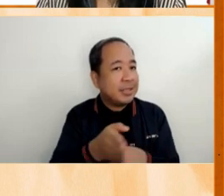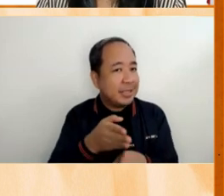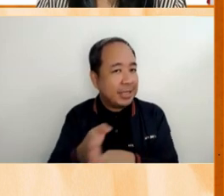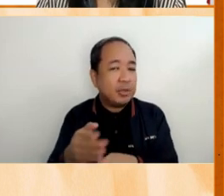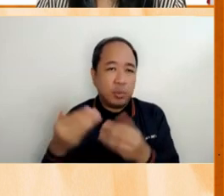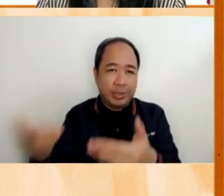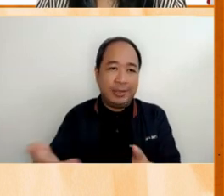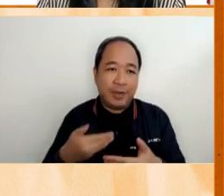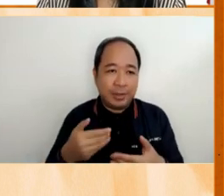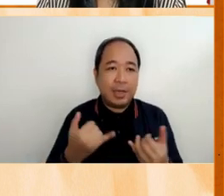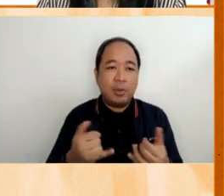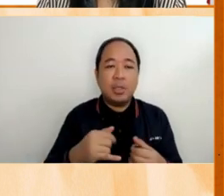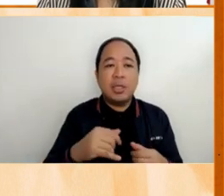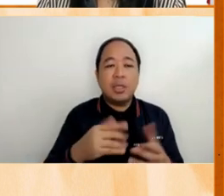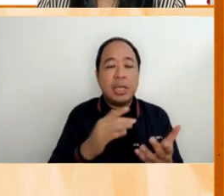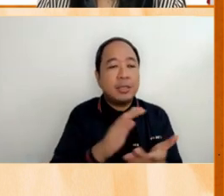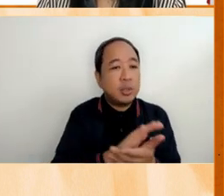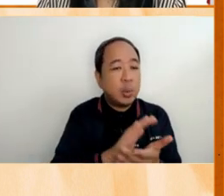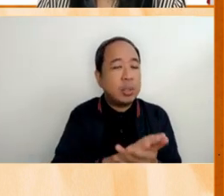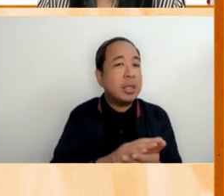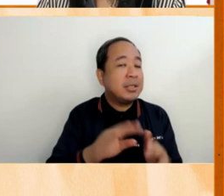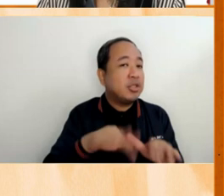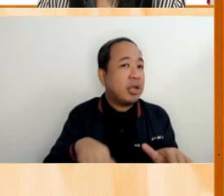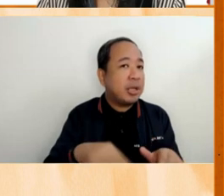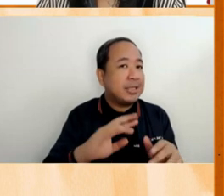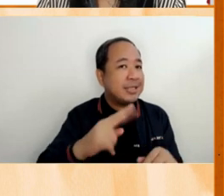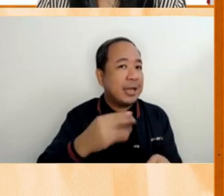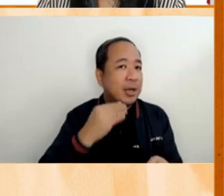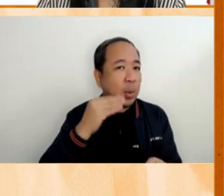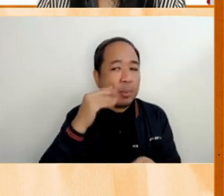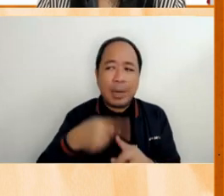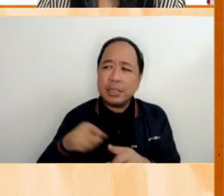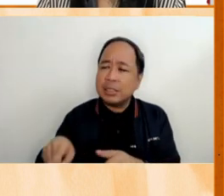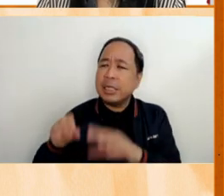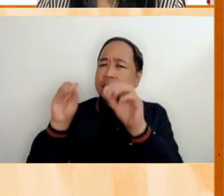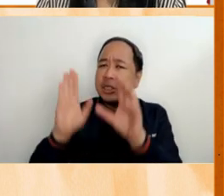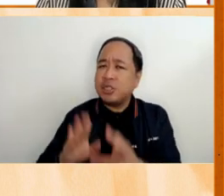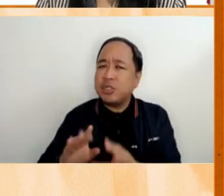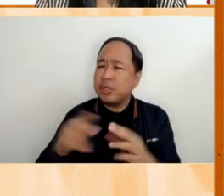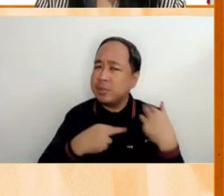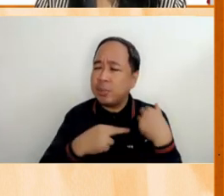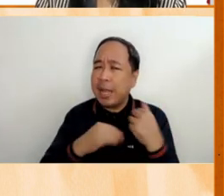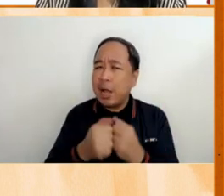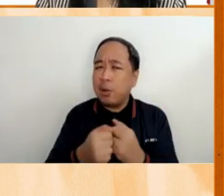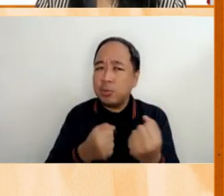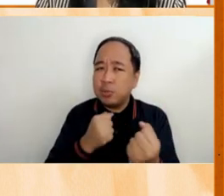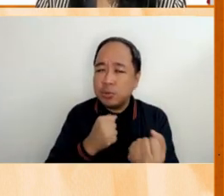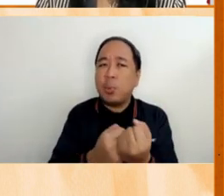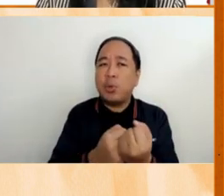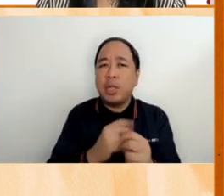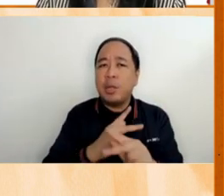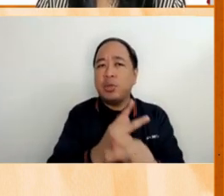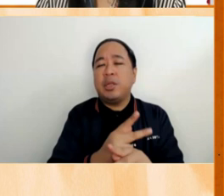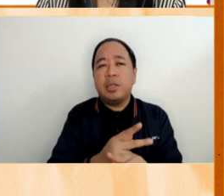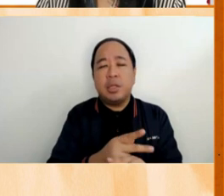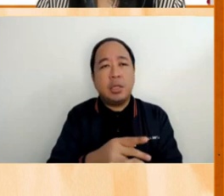child's second home, and emphasis on the teacher's role in safeguarding the student's mental health being.